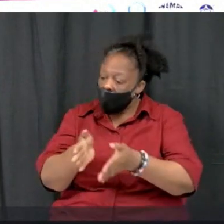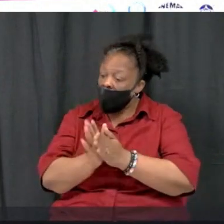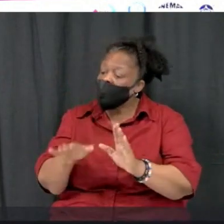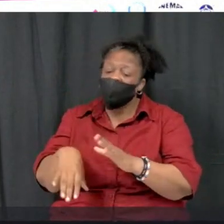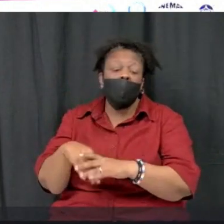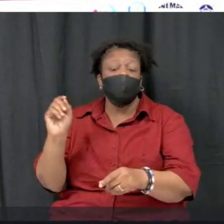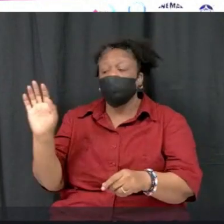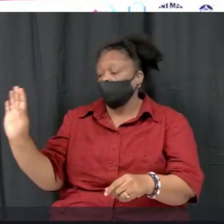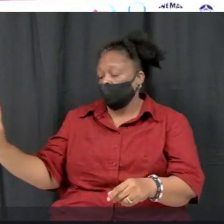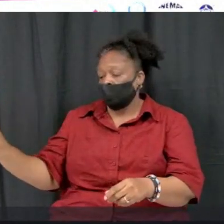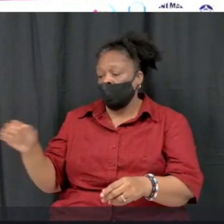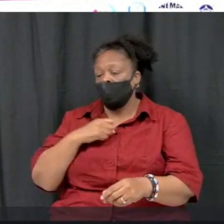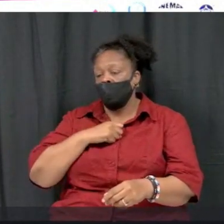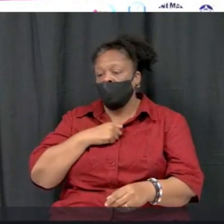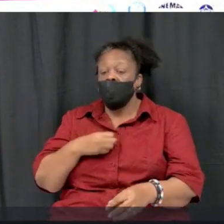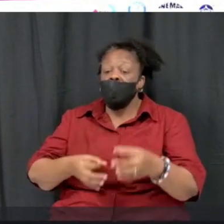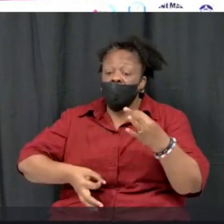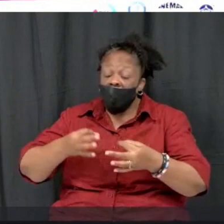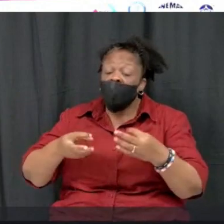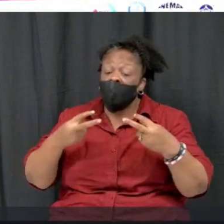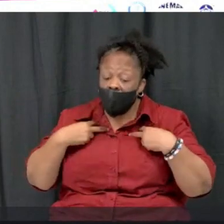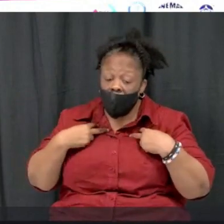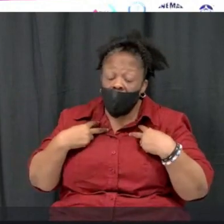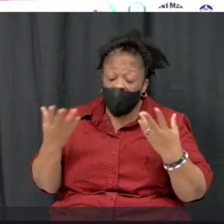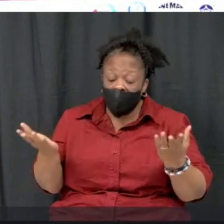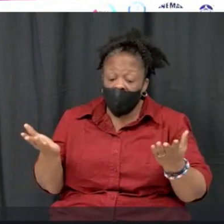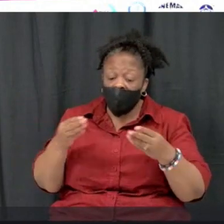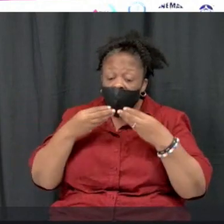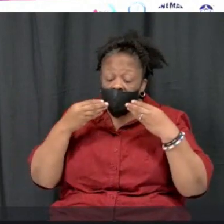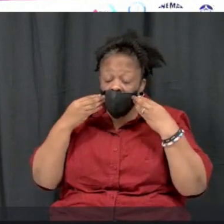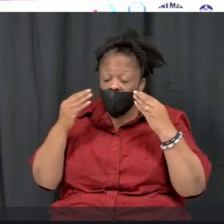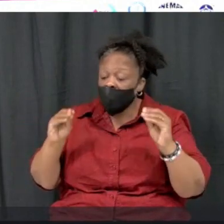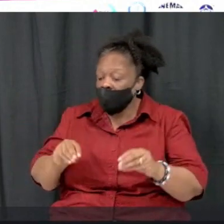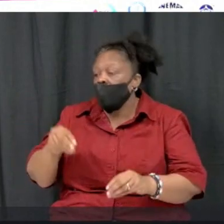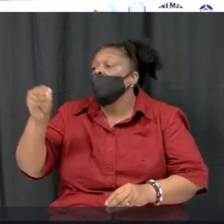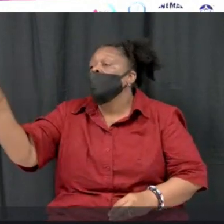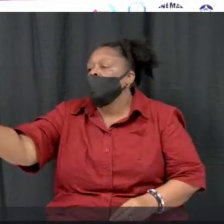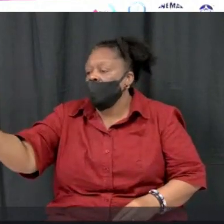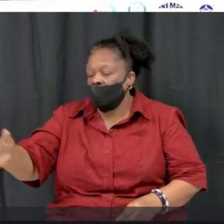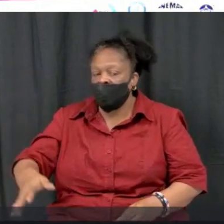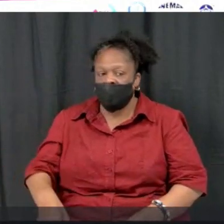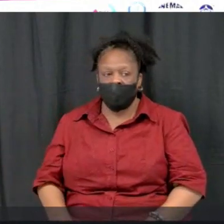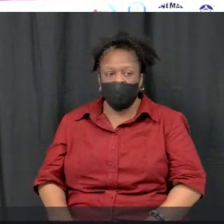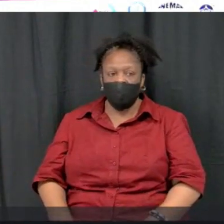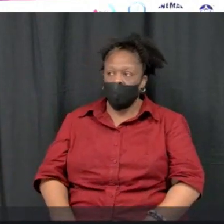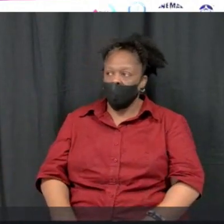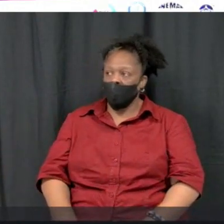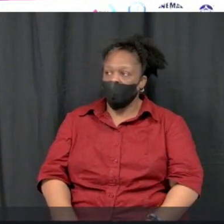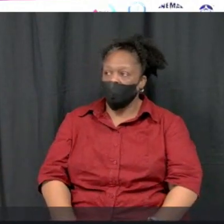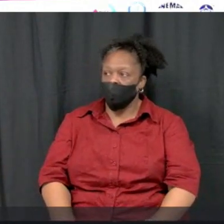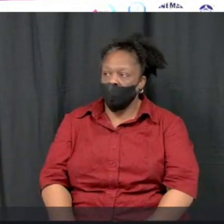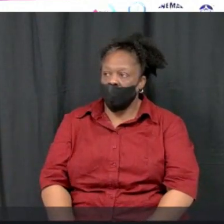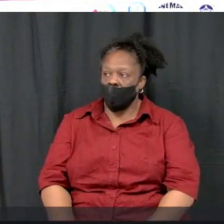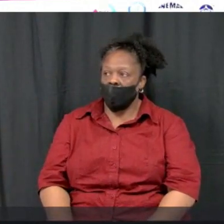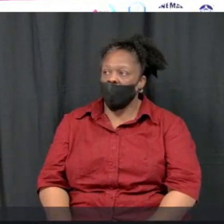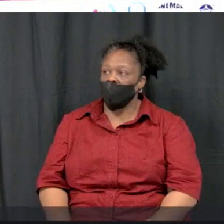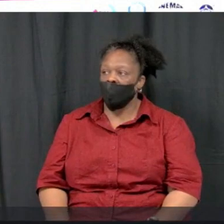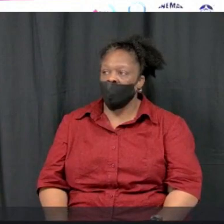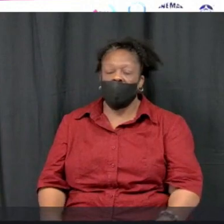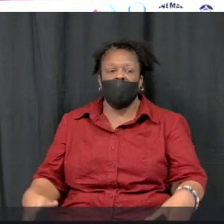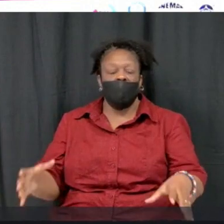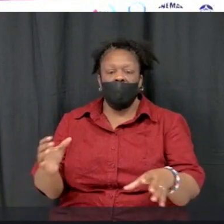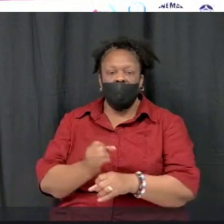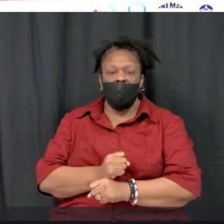you have masks, give them a mask. A mask is not expensive. You can get masks in packs of 10 now for as low